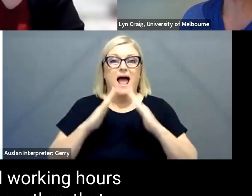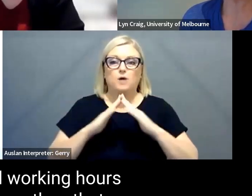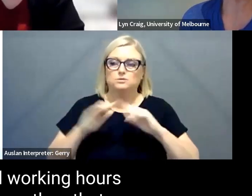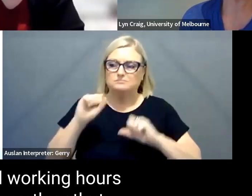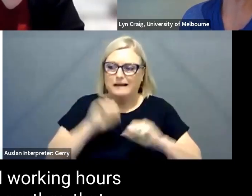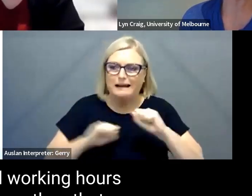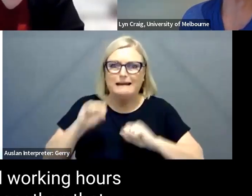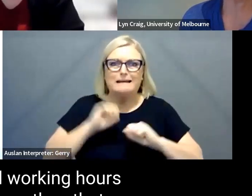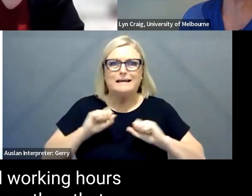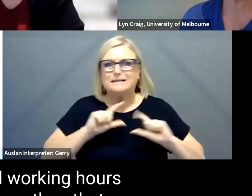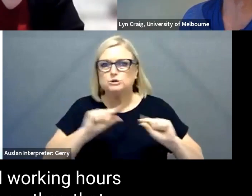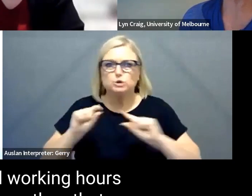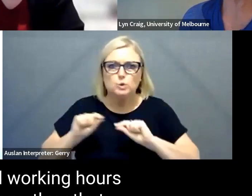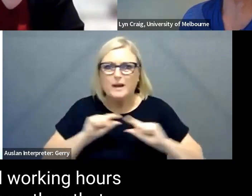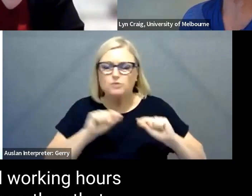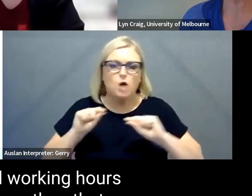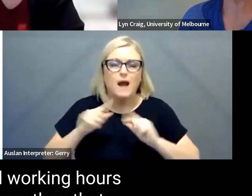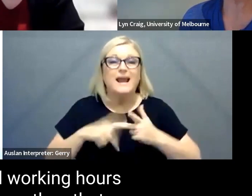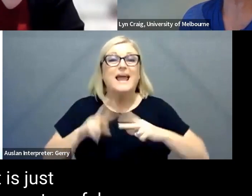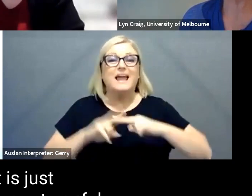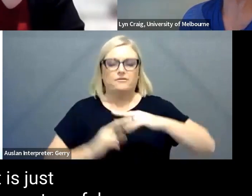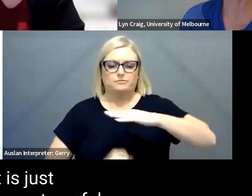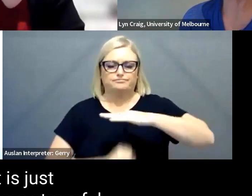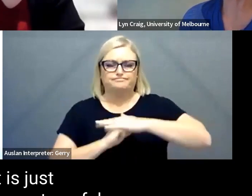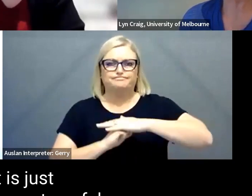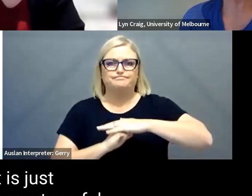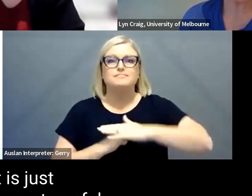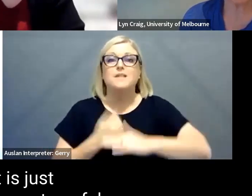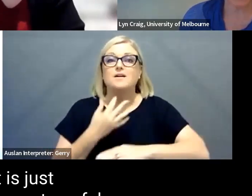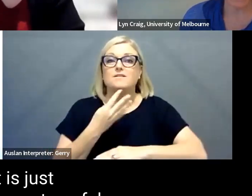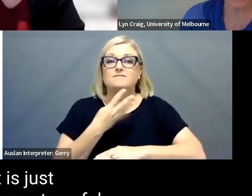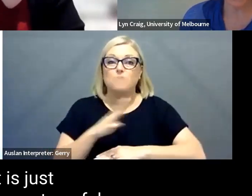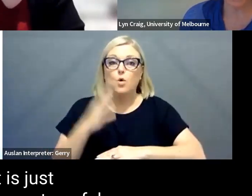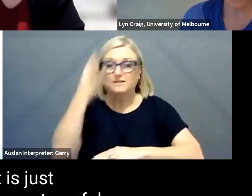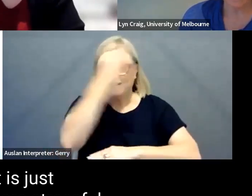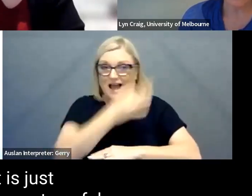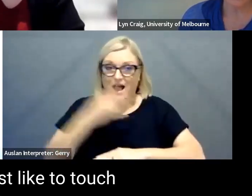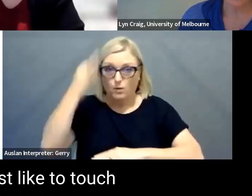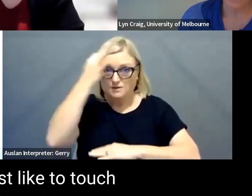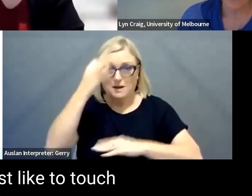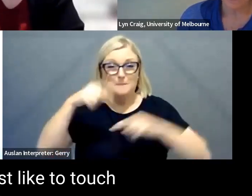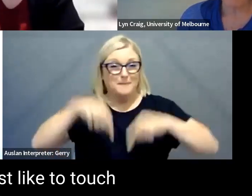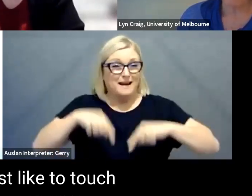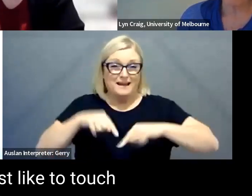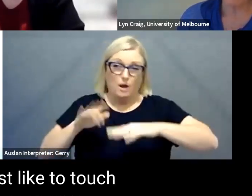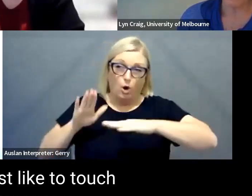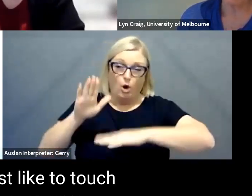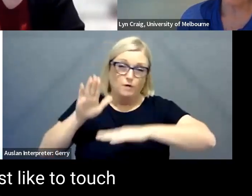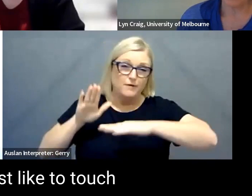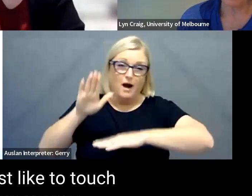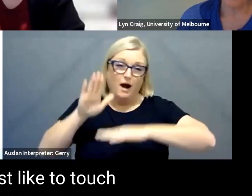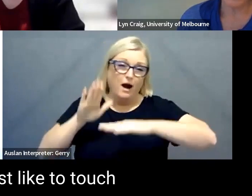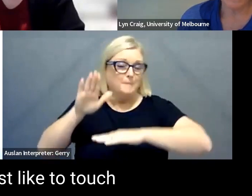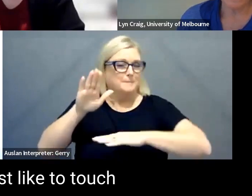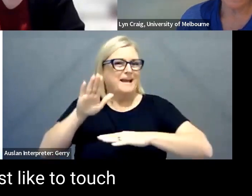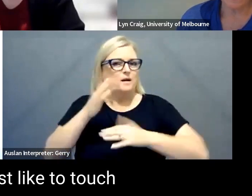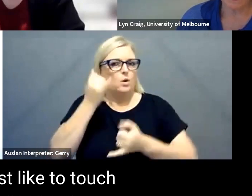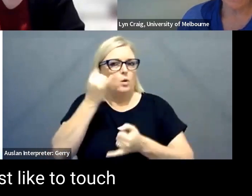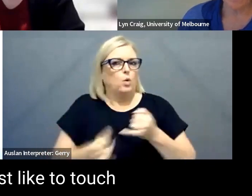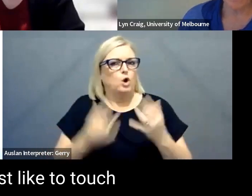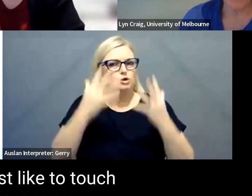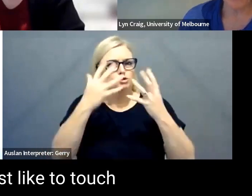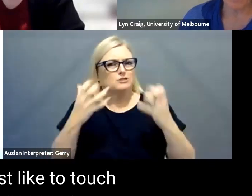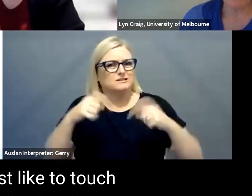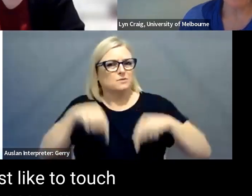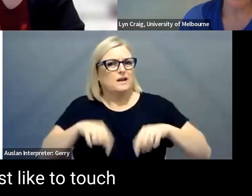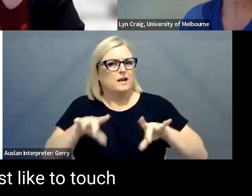average paid working hours are much longer than that, then it is just that much more stressful. So I also just like to